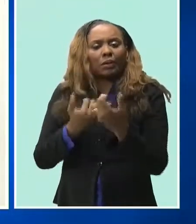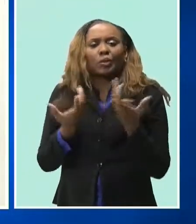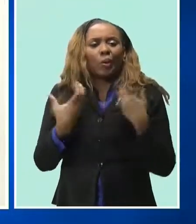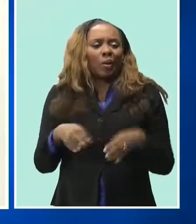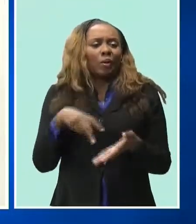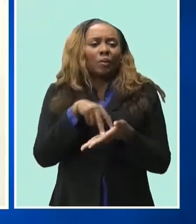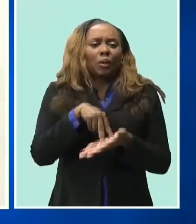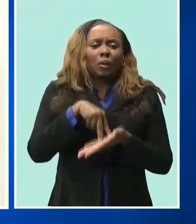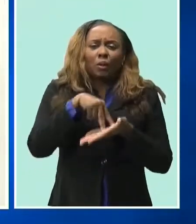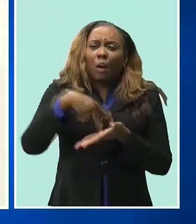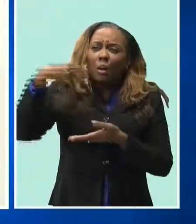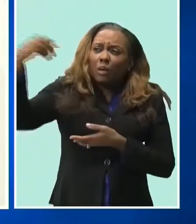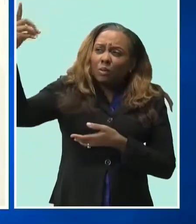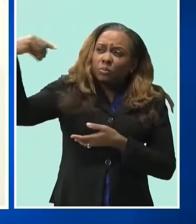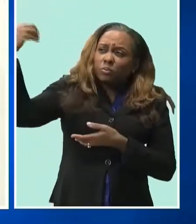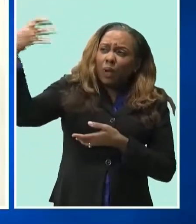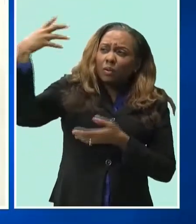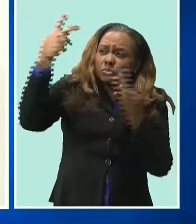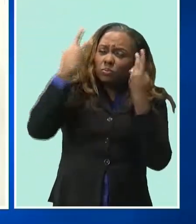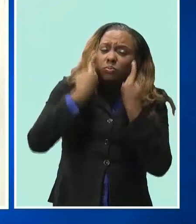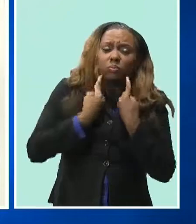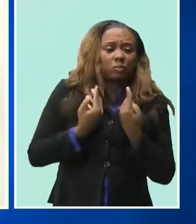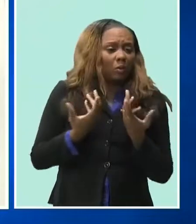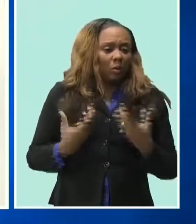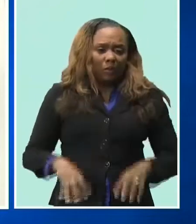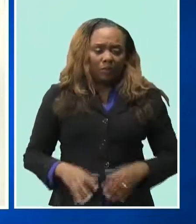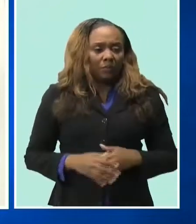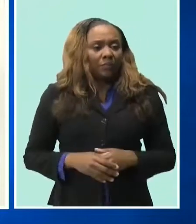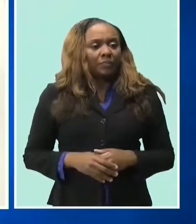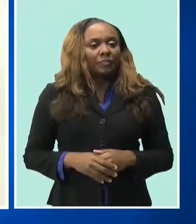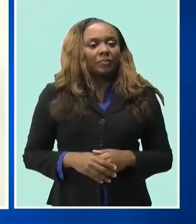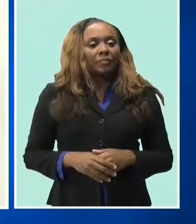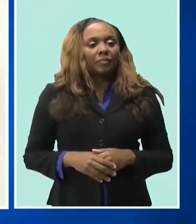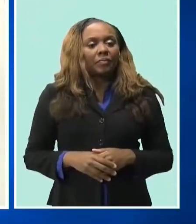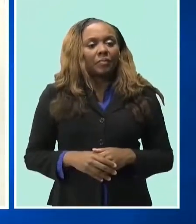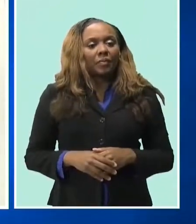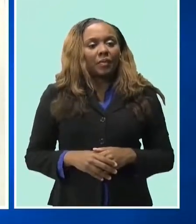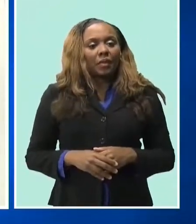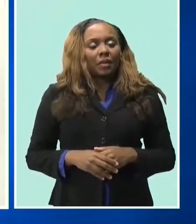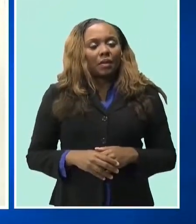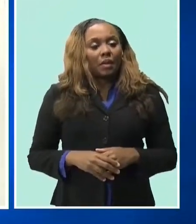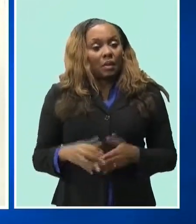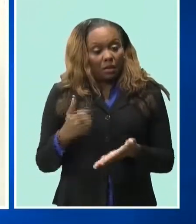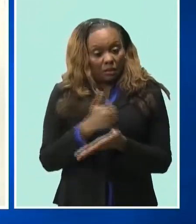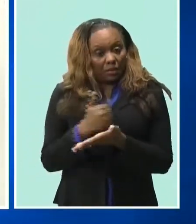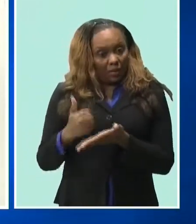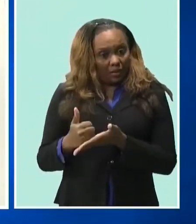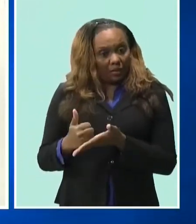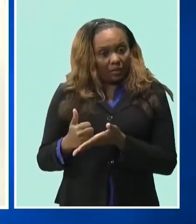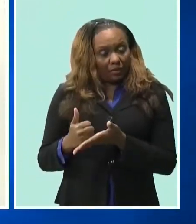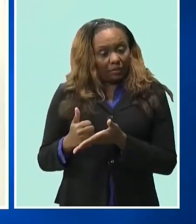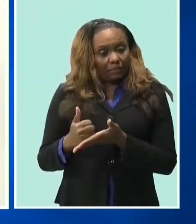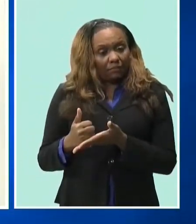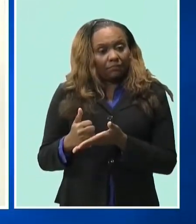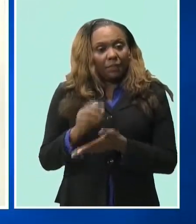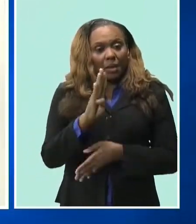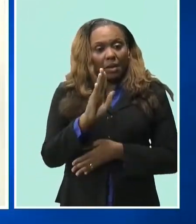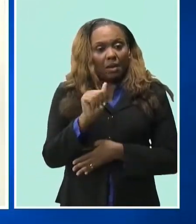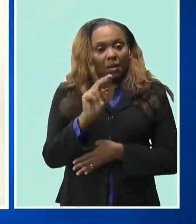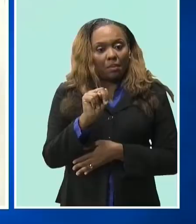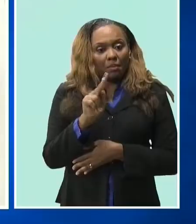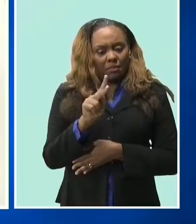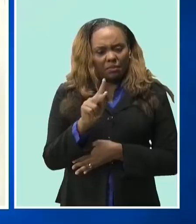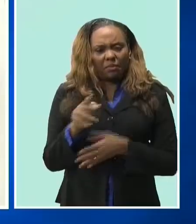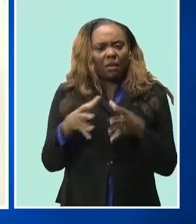by the post office. We also have a situation where our banks, we responded to a number of persons who had